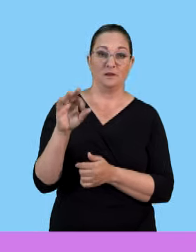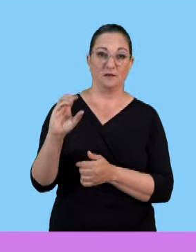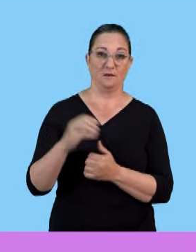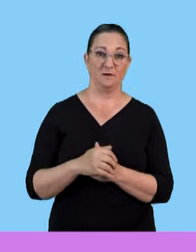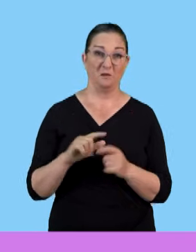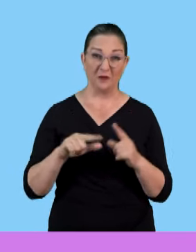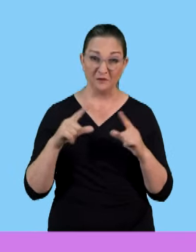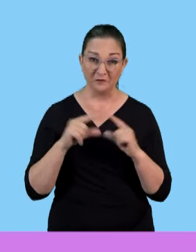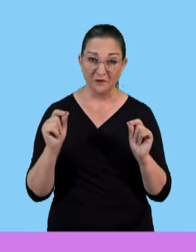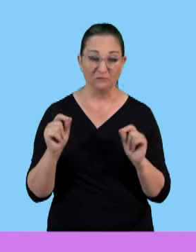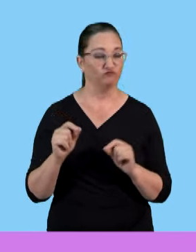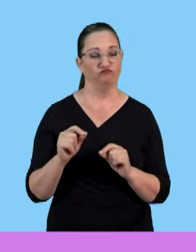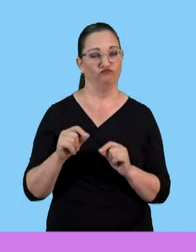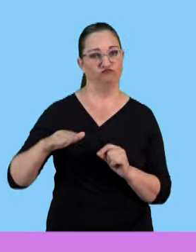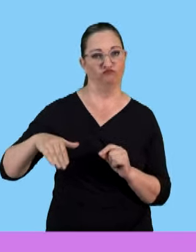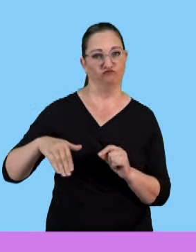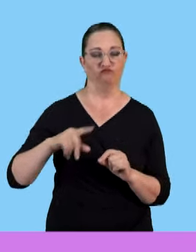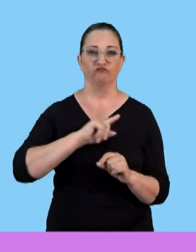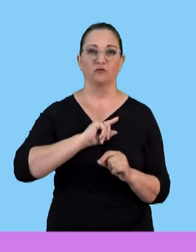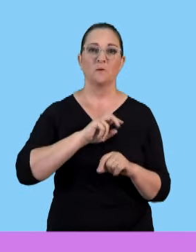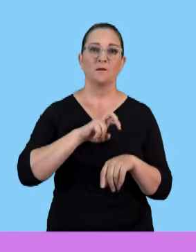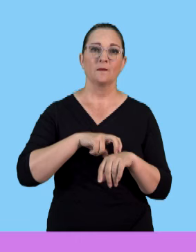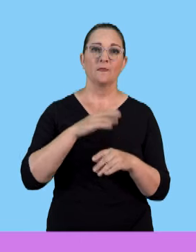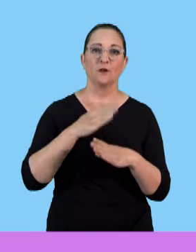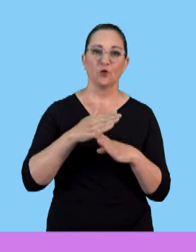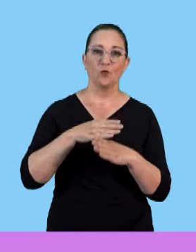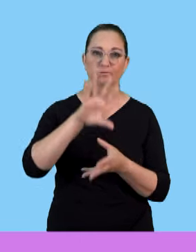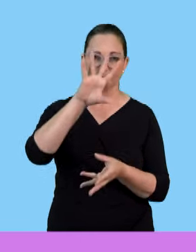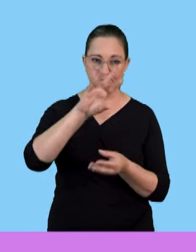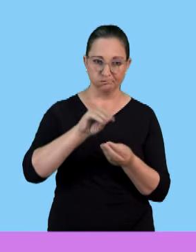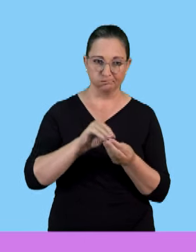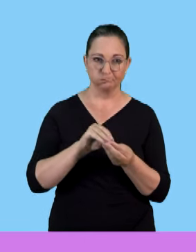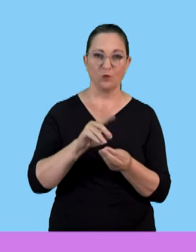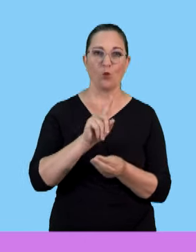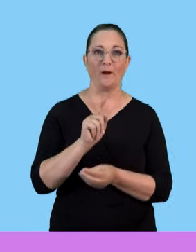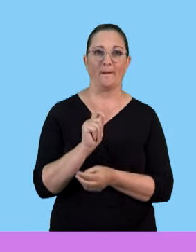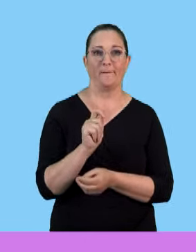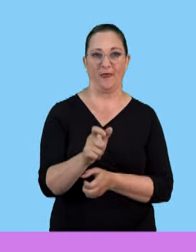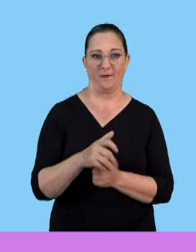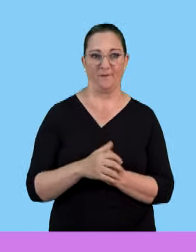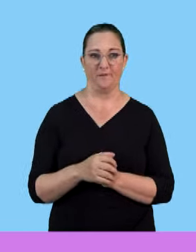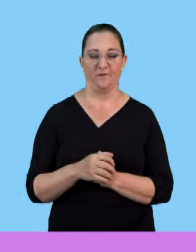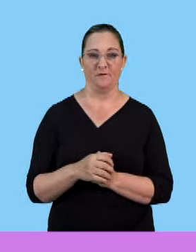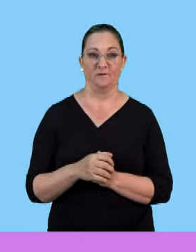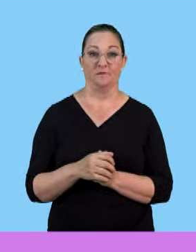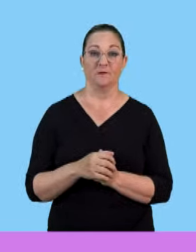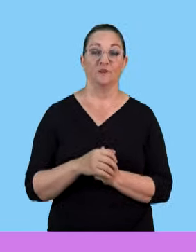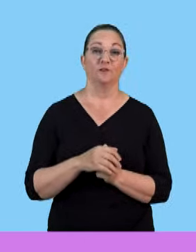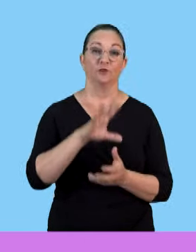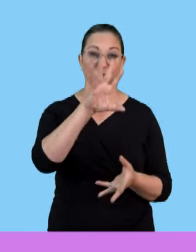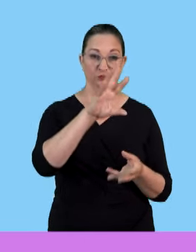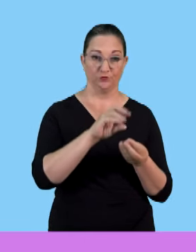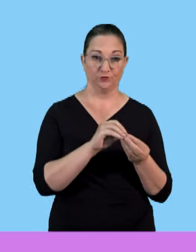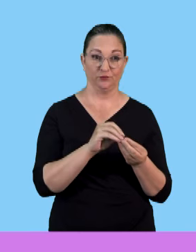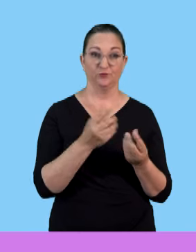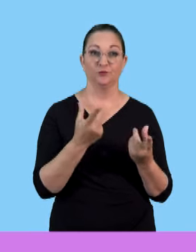73 rand 63 cents. But now you are not yet done, because you still have to work out the total to be paid. So now, working out